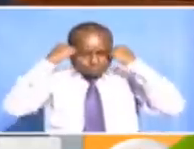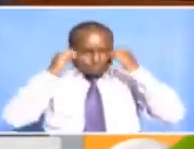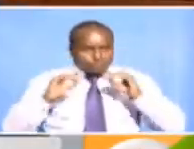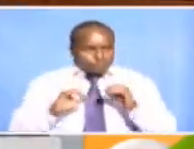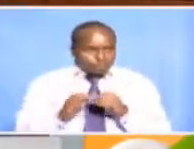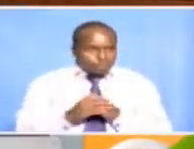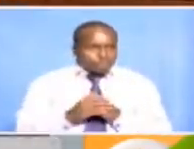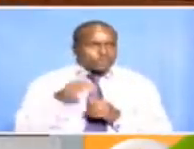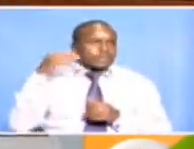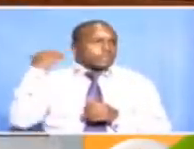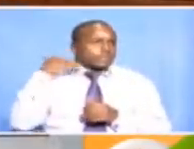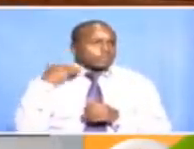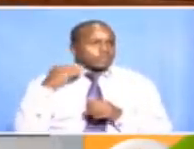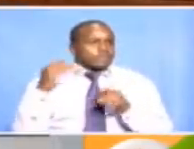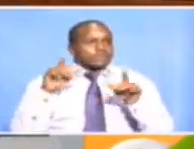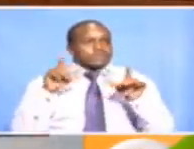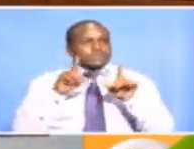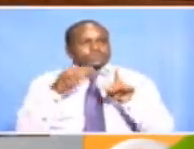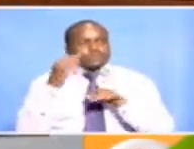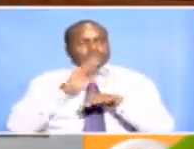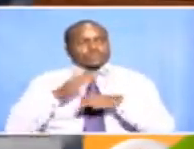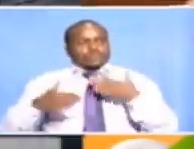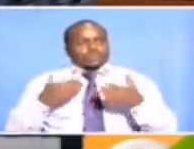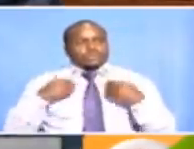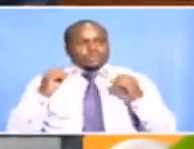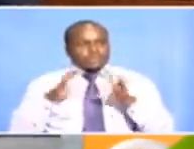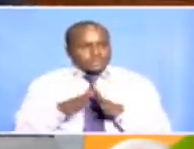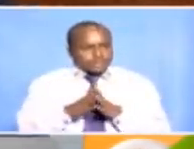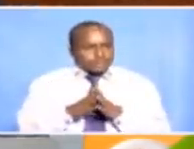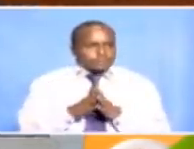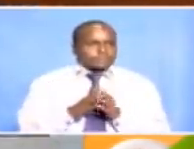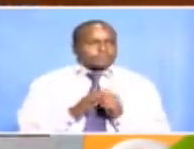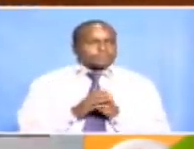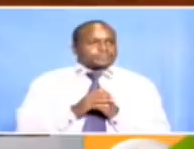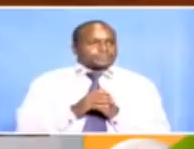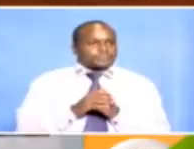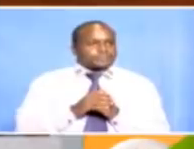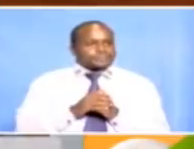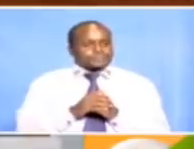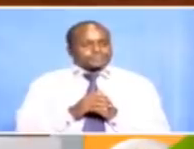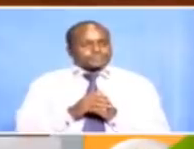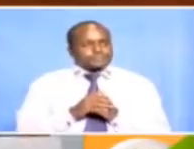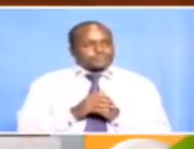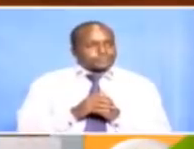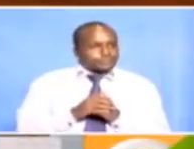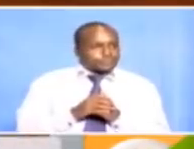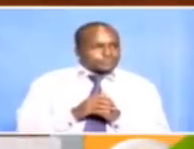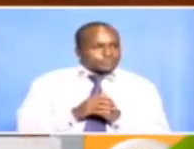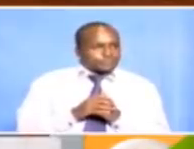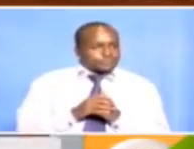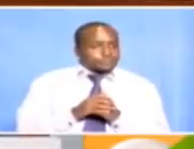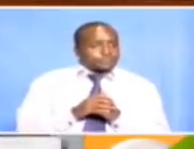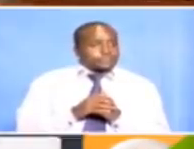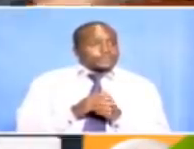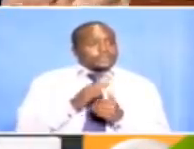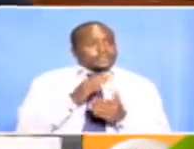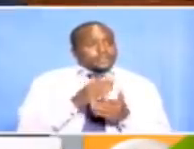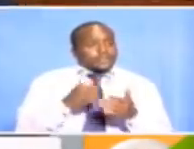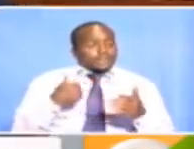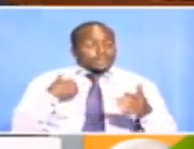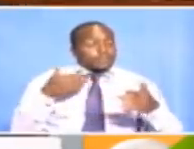is a criminal, does not have a certificate of good conduct. Sonko should not be cleared. And some agents did it. I was